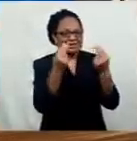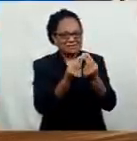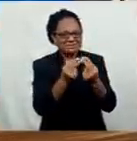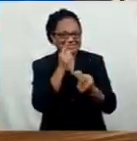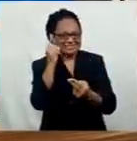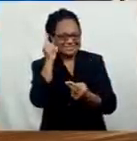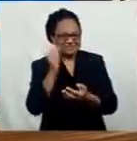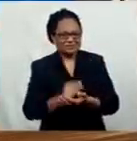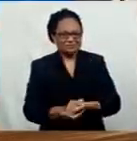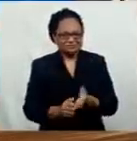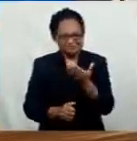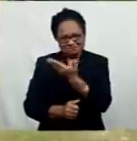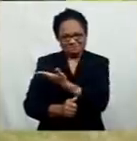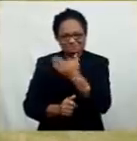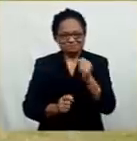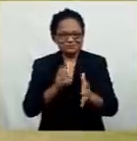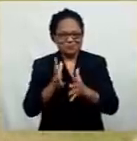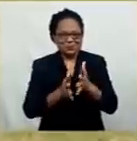Eleanor Turangibu has the story.